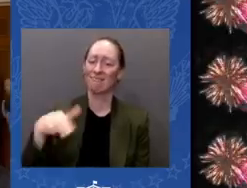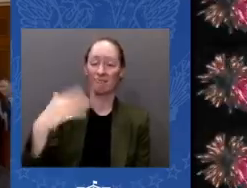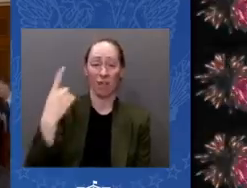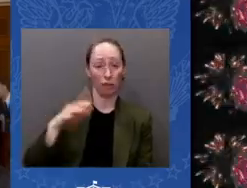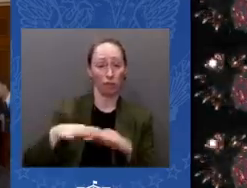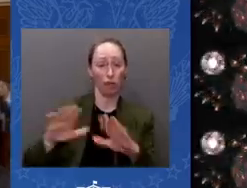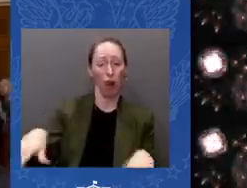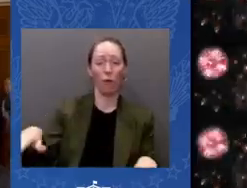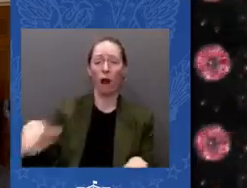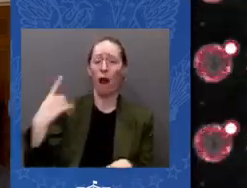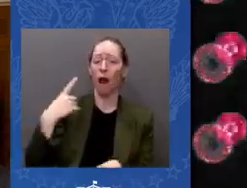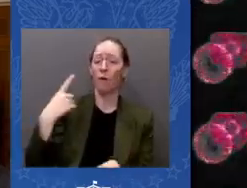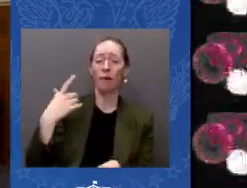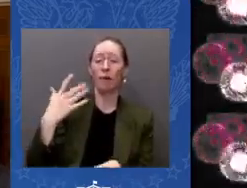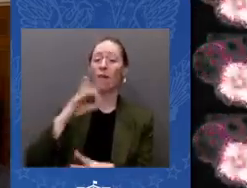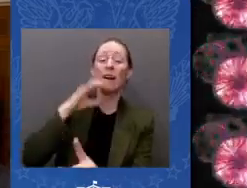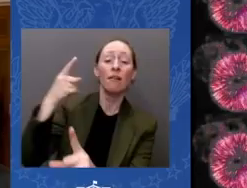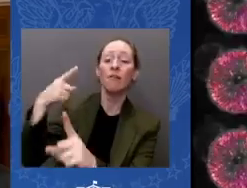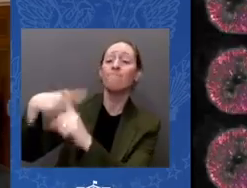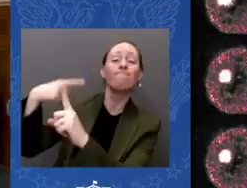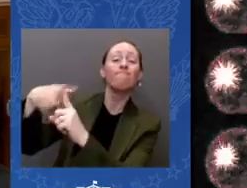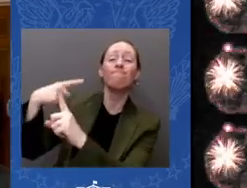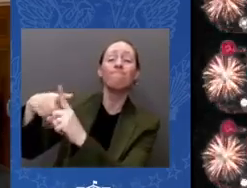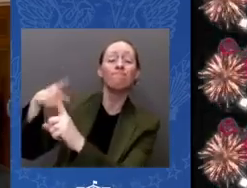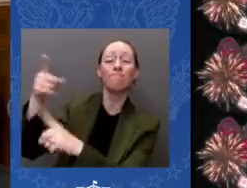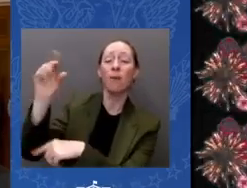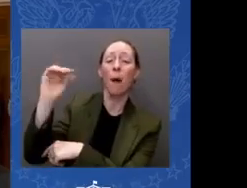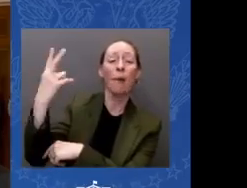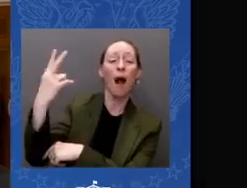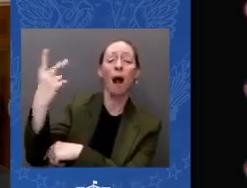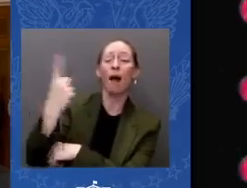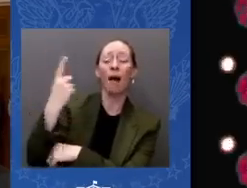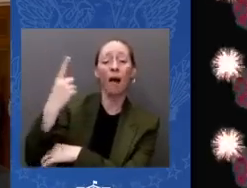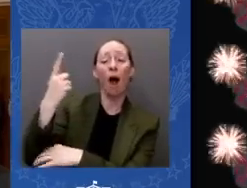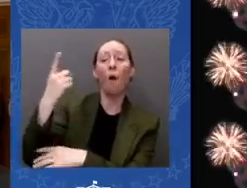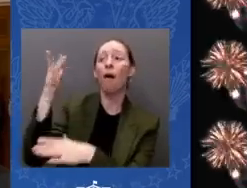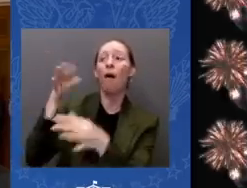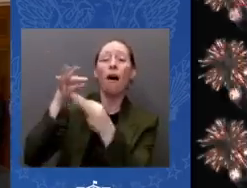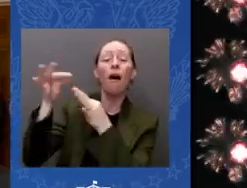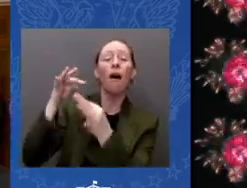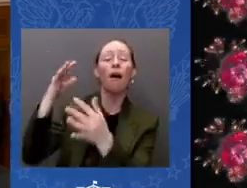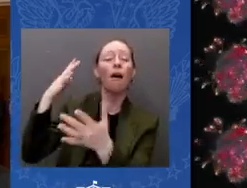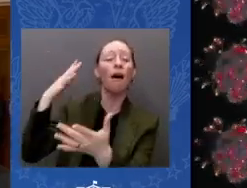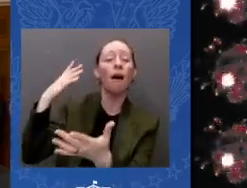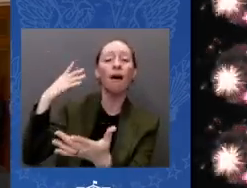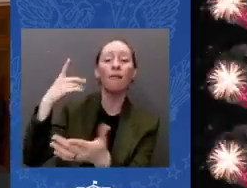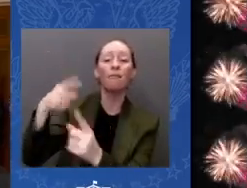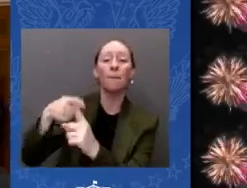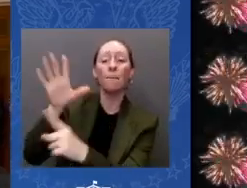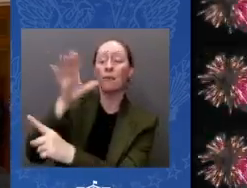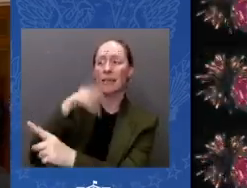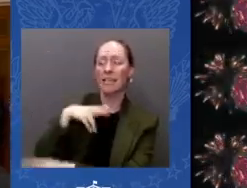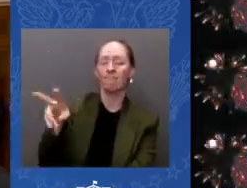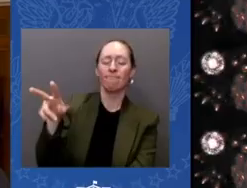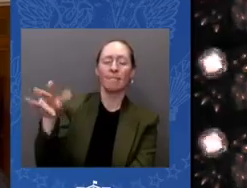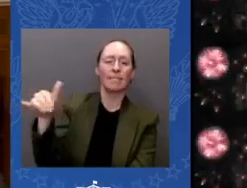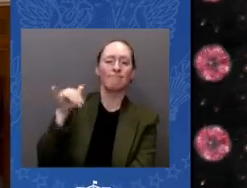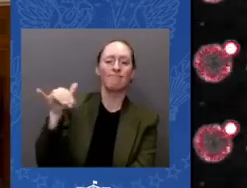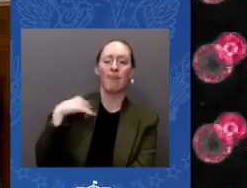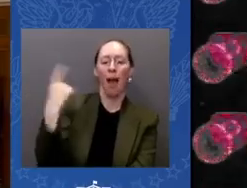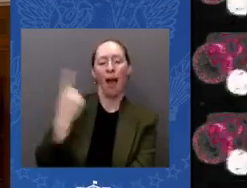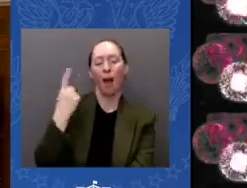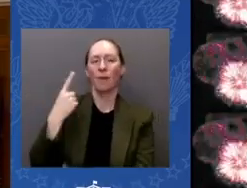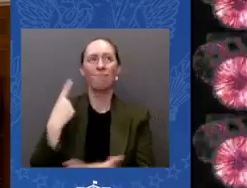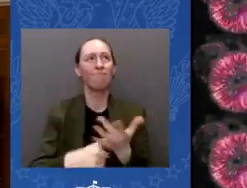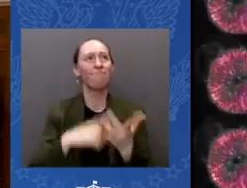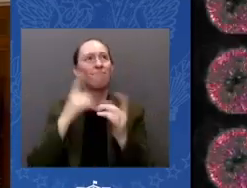Like we all talk about our mom, like I talk about my mom. And like I'm getting a lot to talk about my mom these